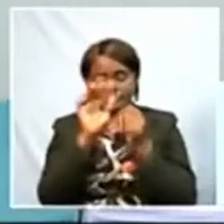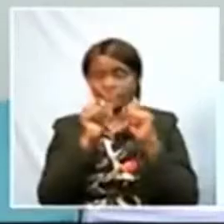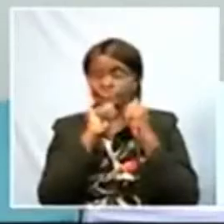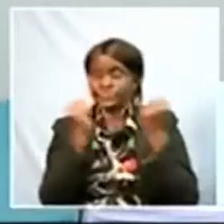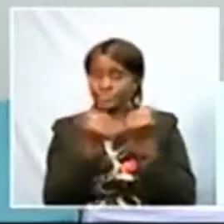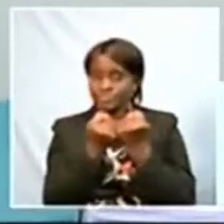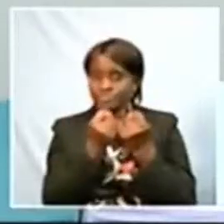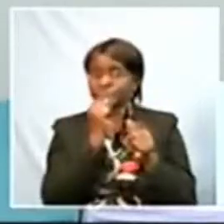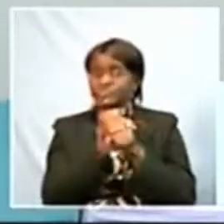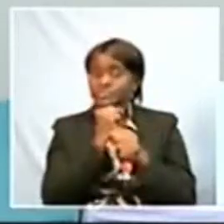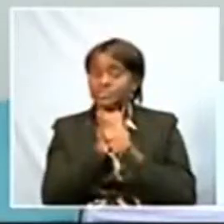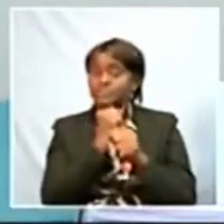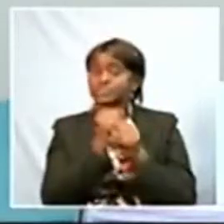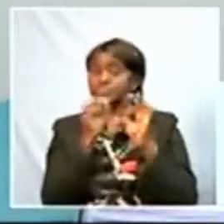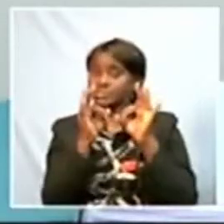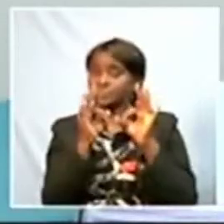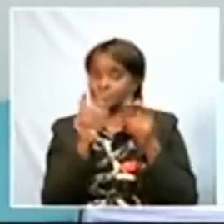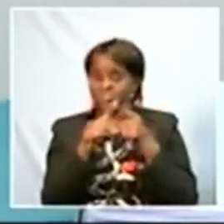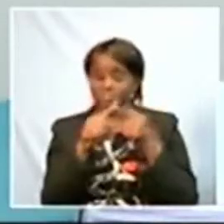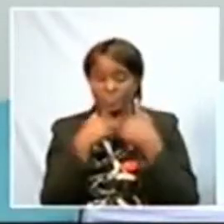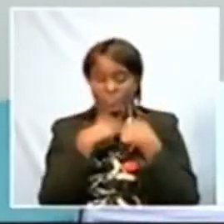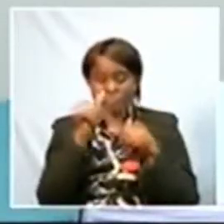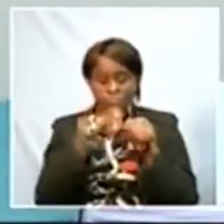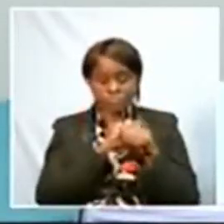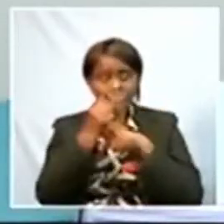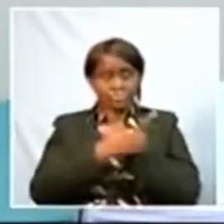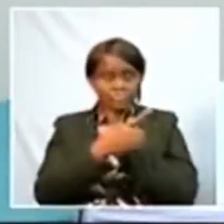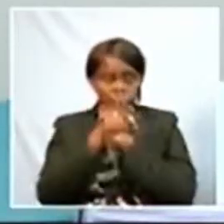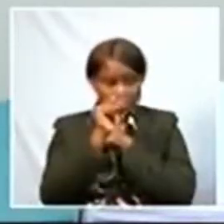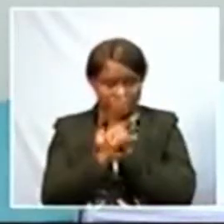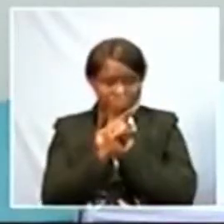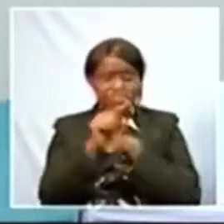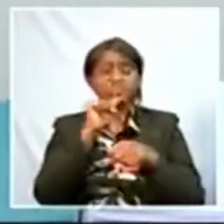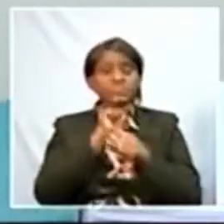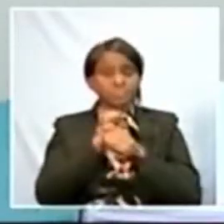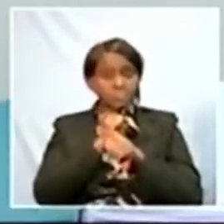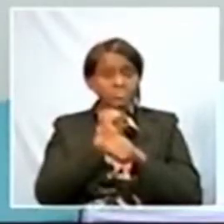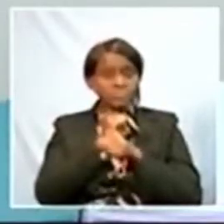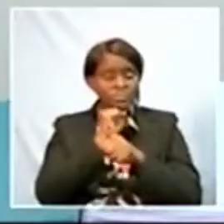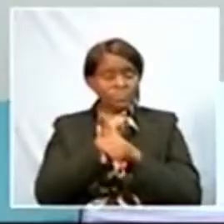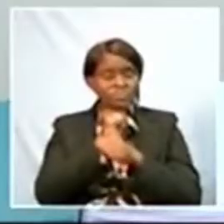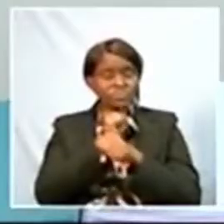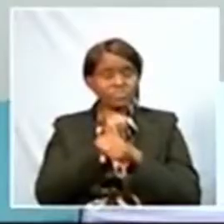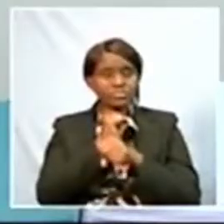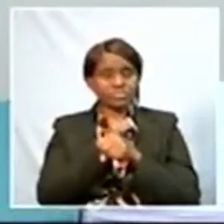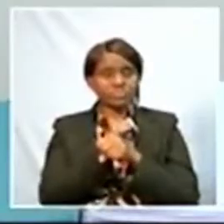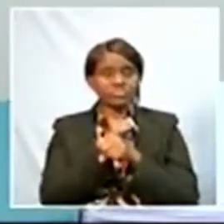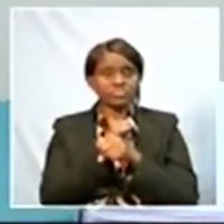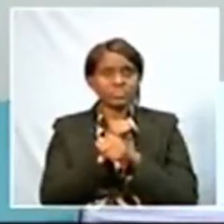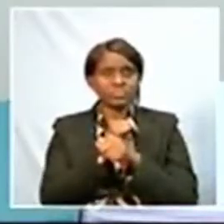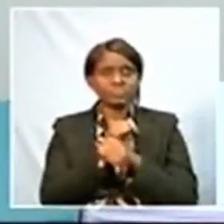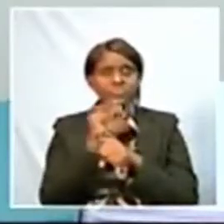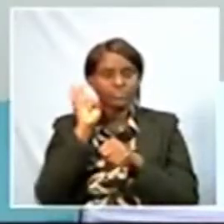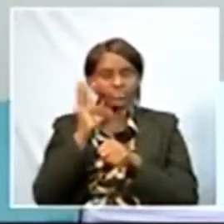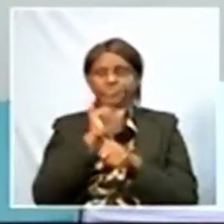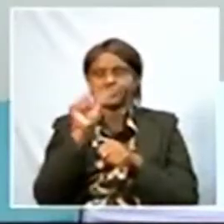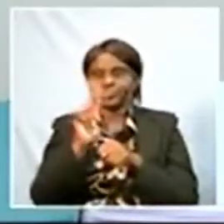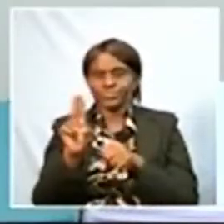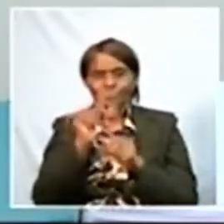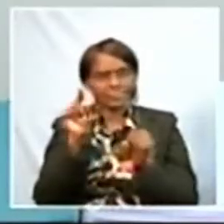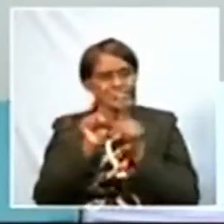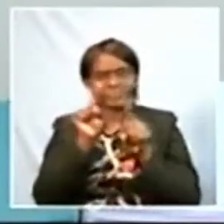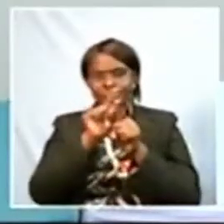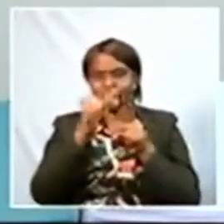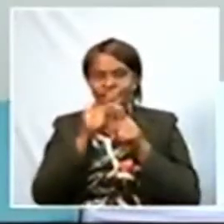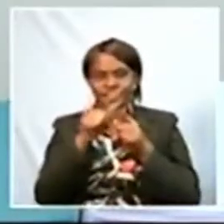put your house in order, to get every department up and running. We will not use the same words